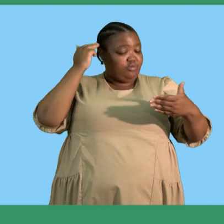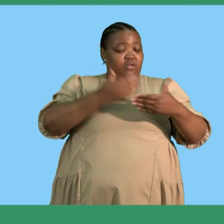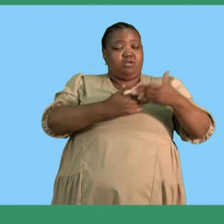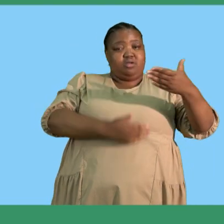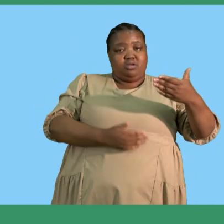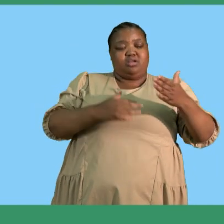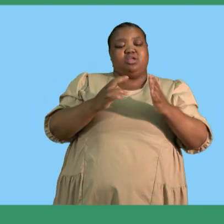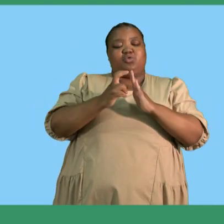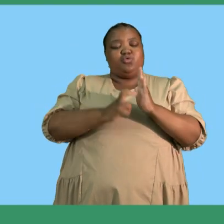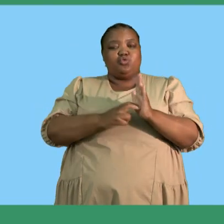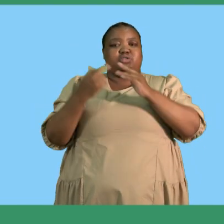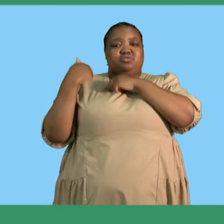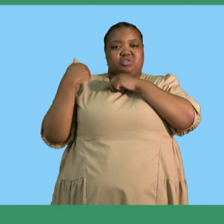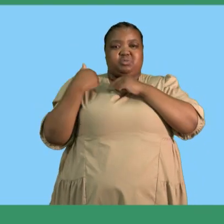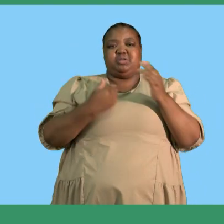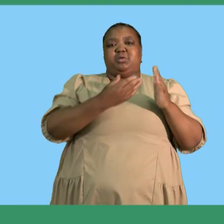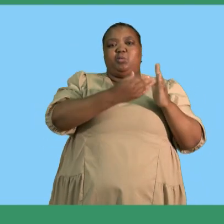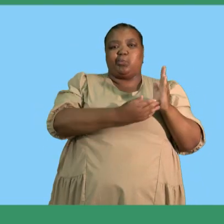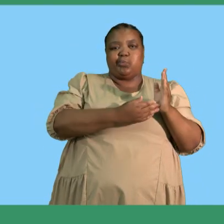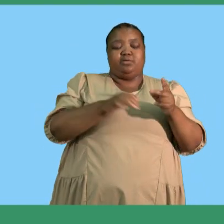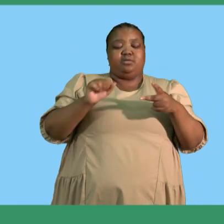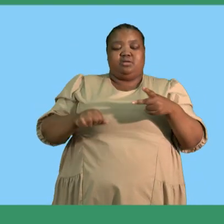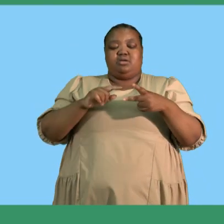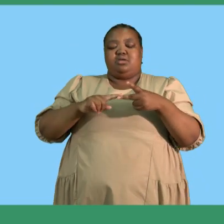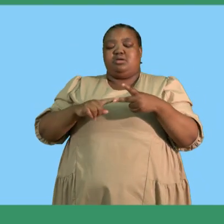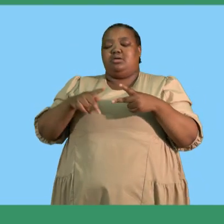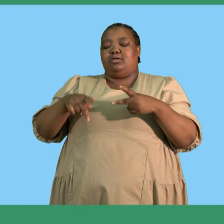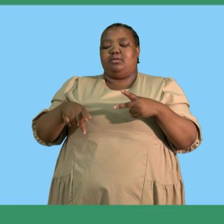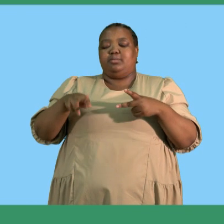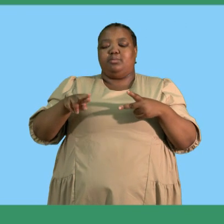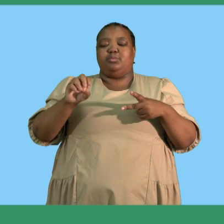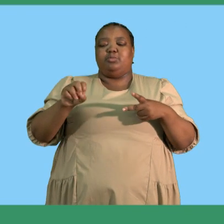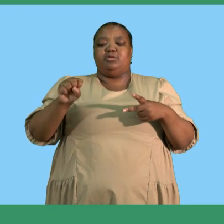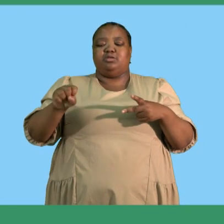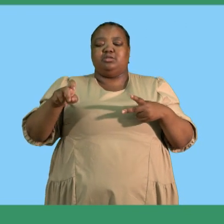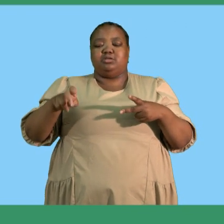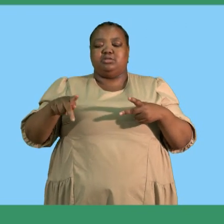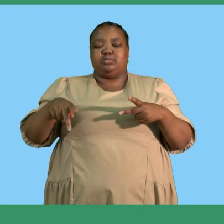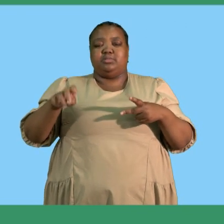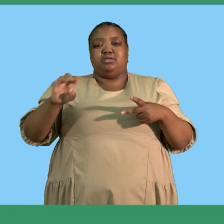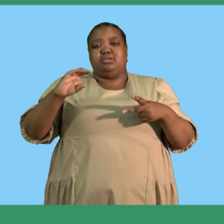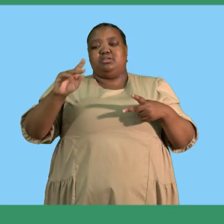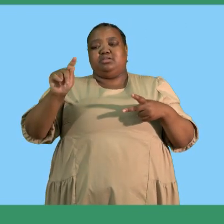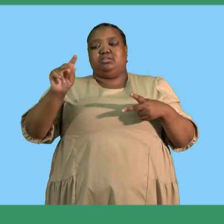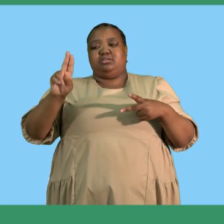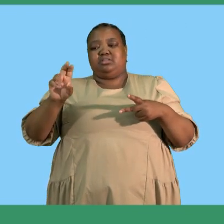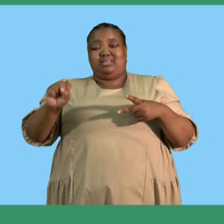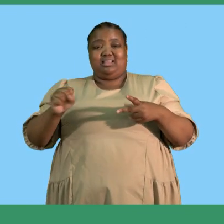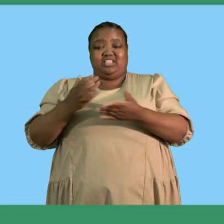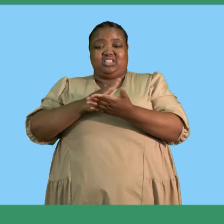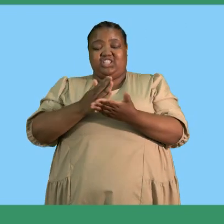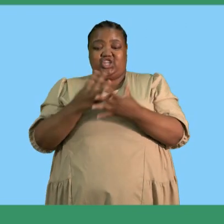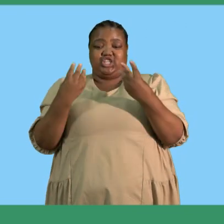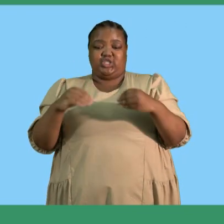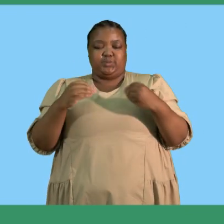that shows the roles and responsibilities, whereas a prospectus is used to